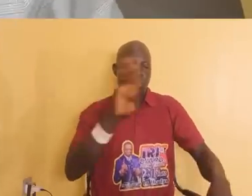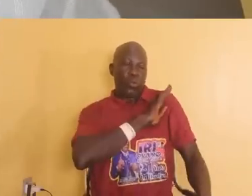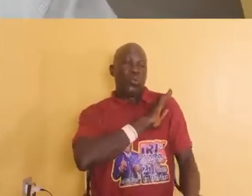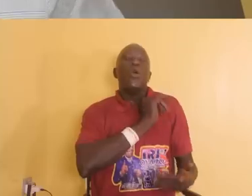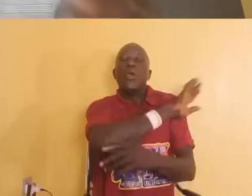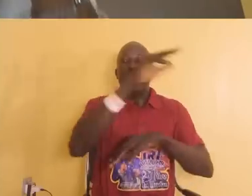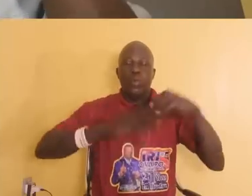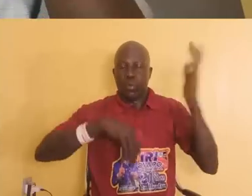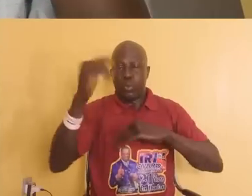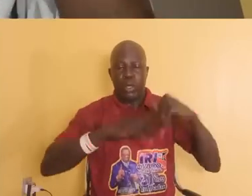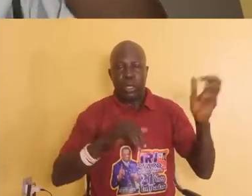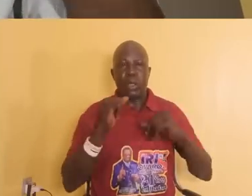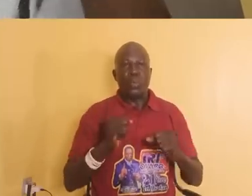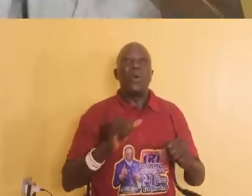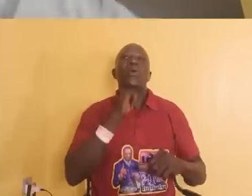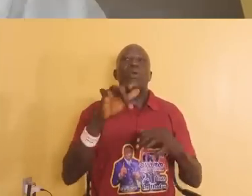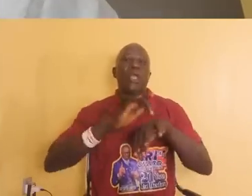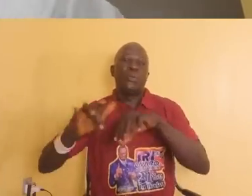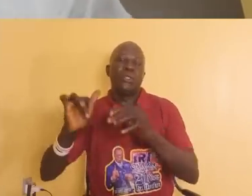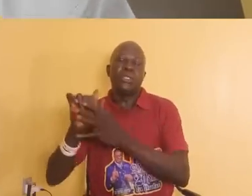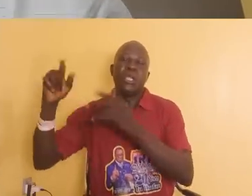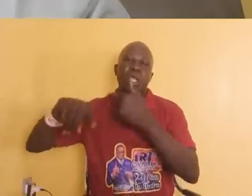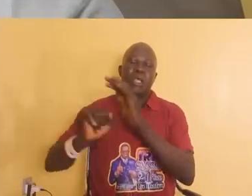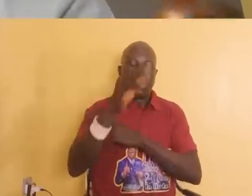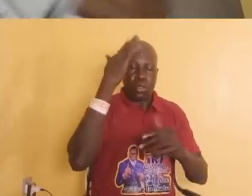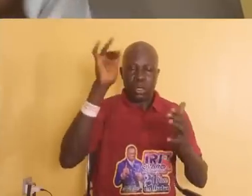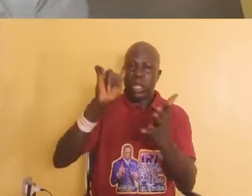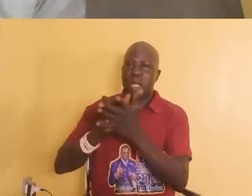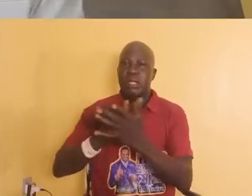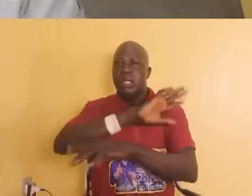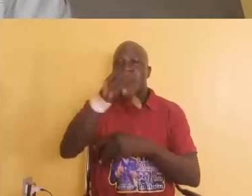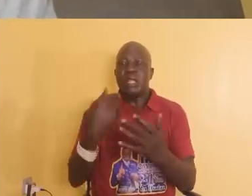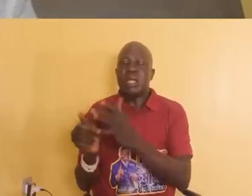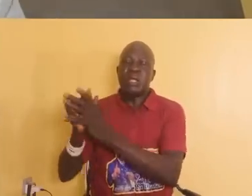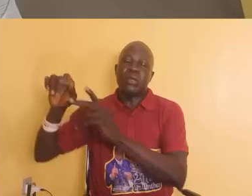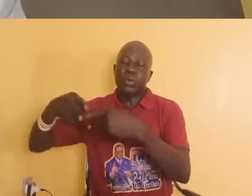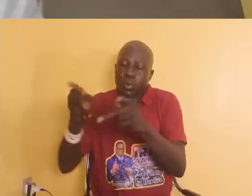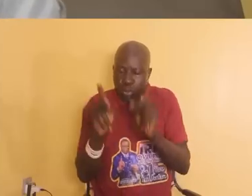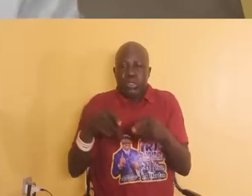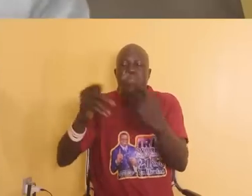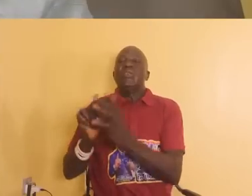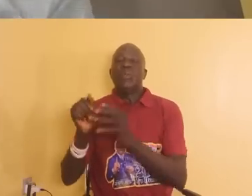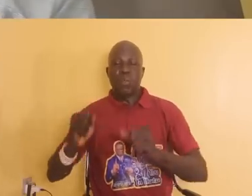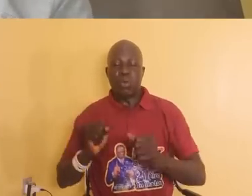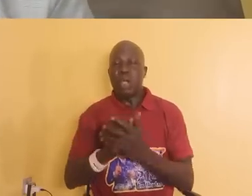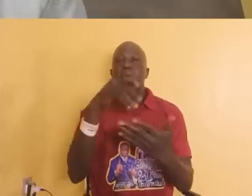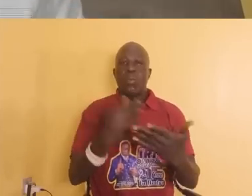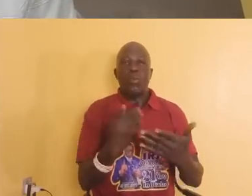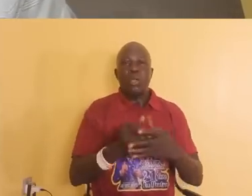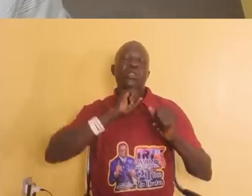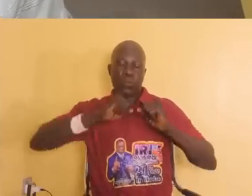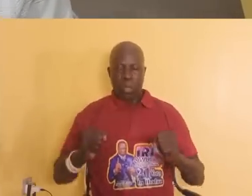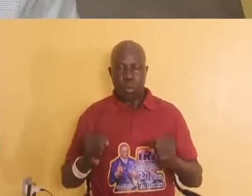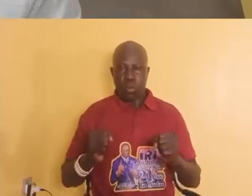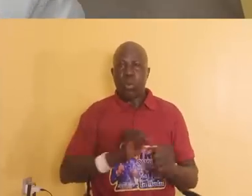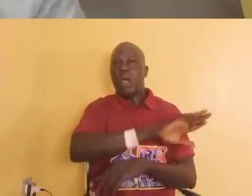Oh, without power, oh, one is empty. Oh, my you know that oh, God, position is power. Oh, God, money